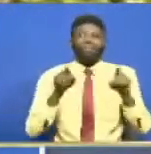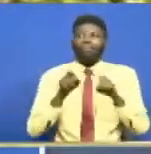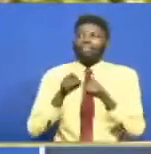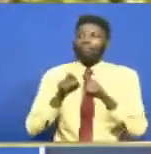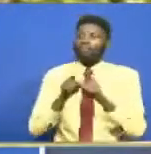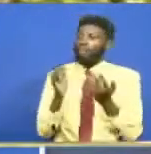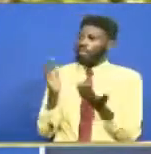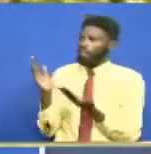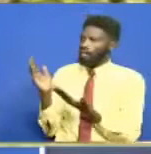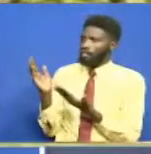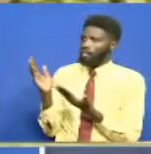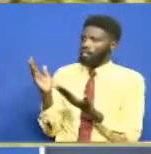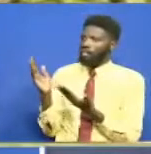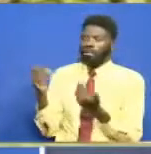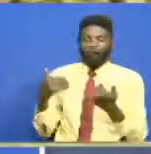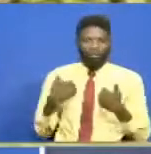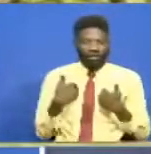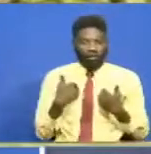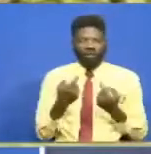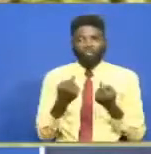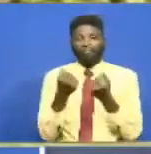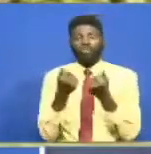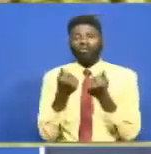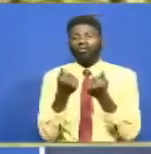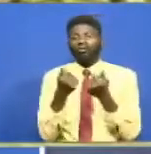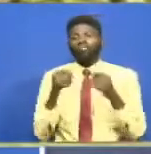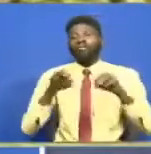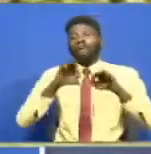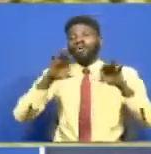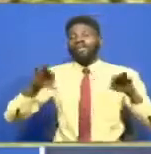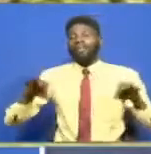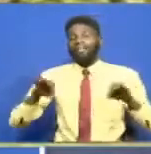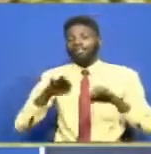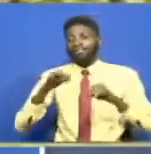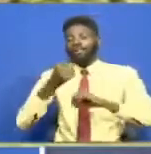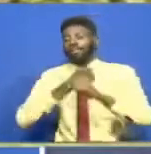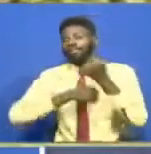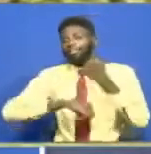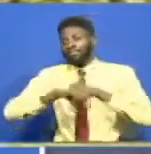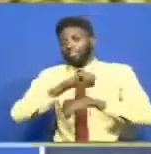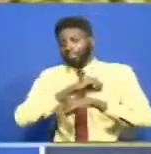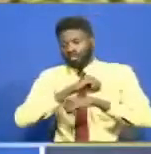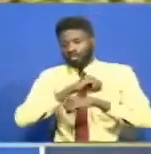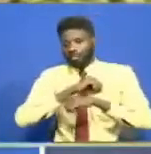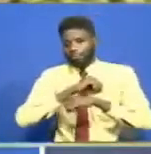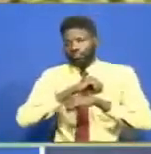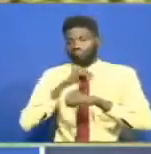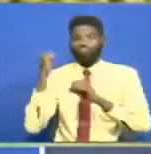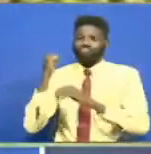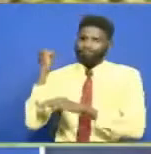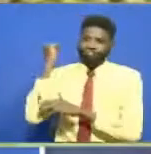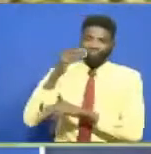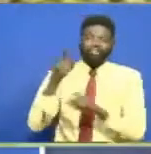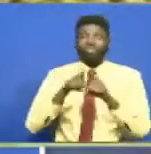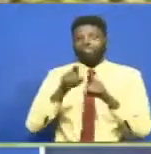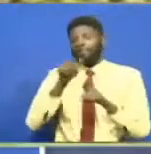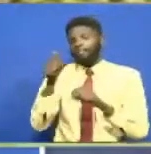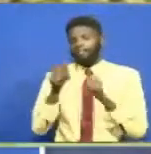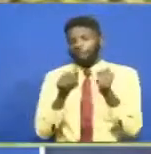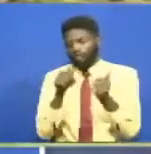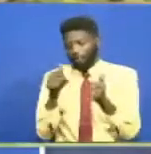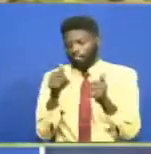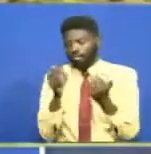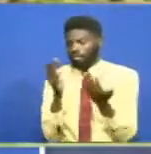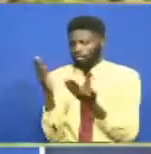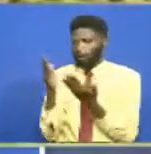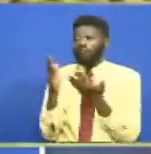few field events, especially one athlete for the javelin and three for walking race. And those ones were specifically